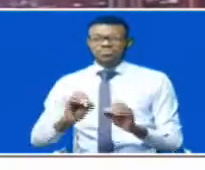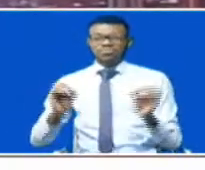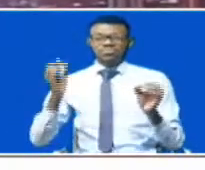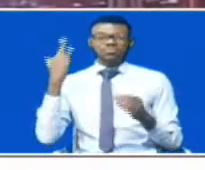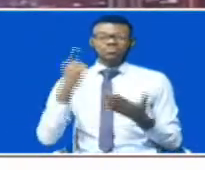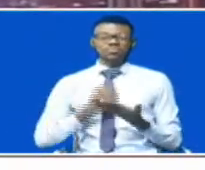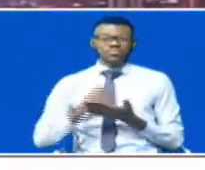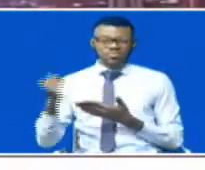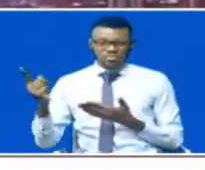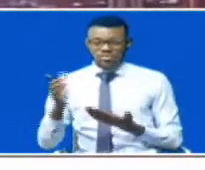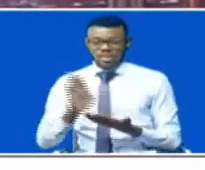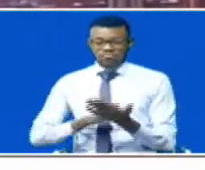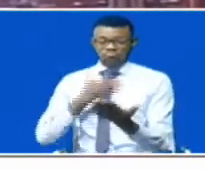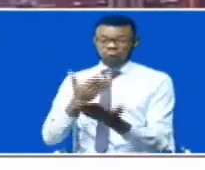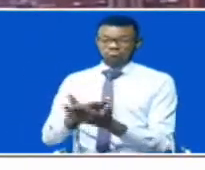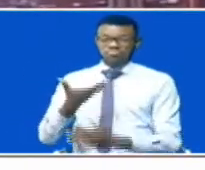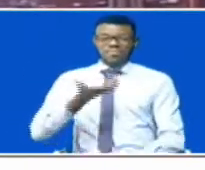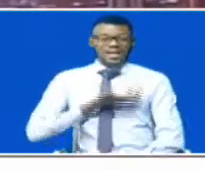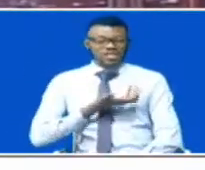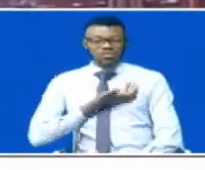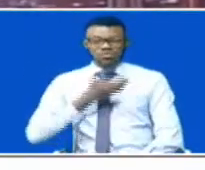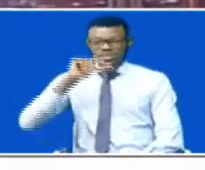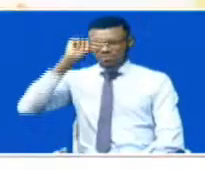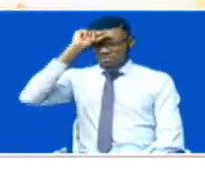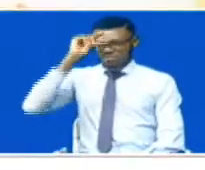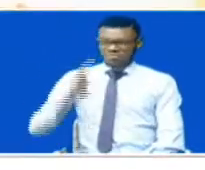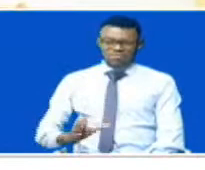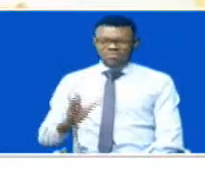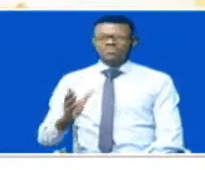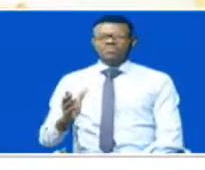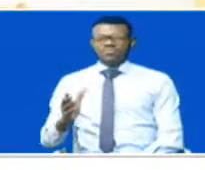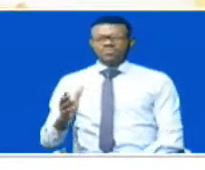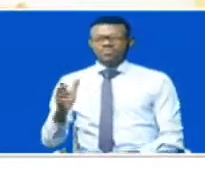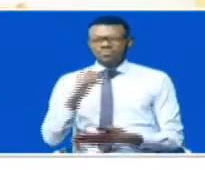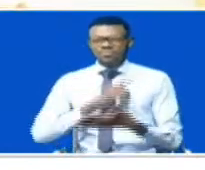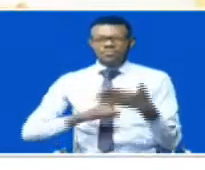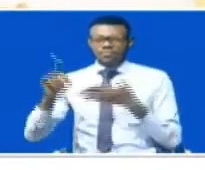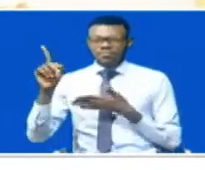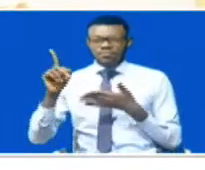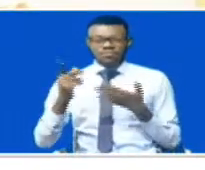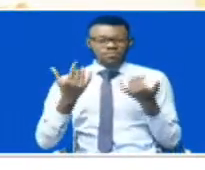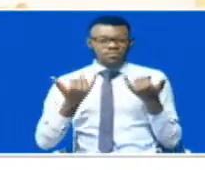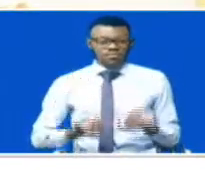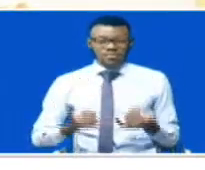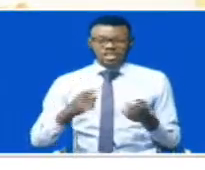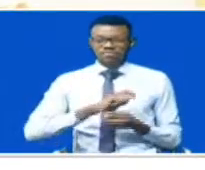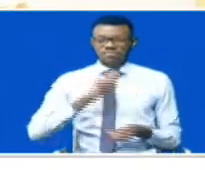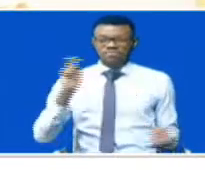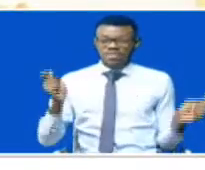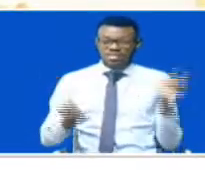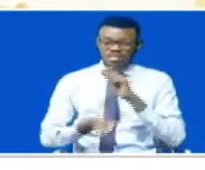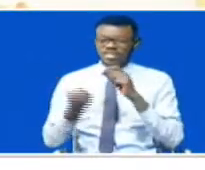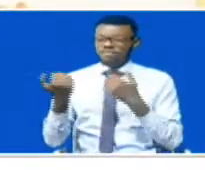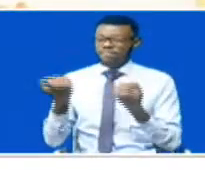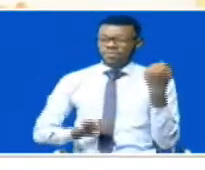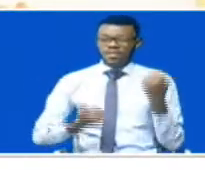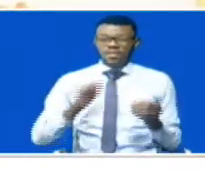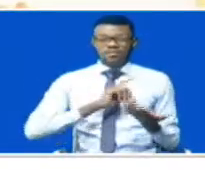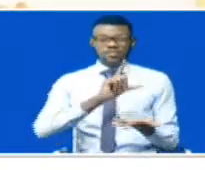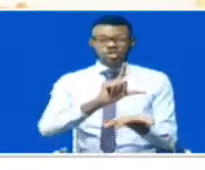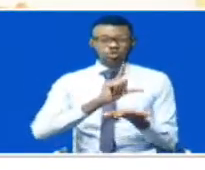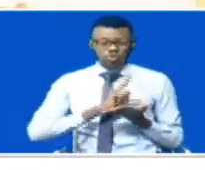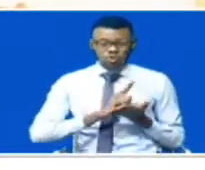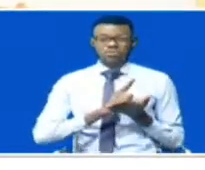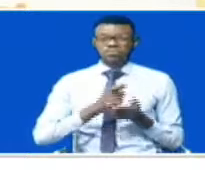proposal by the Council of Governors, which came with a guarantee that by converting the existing car loan